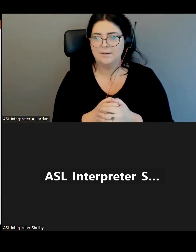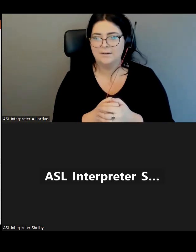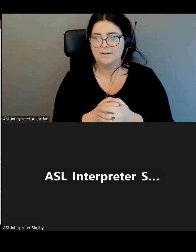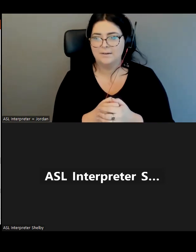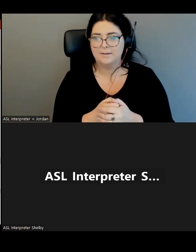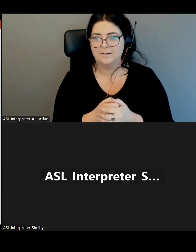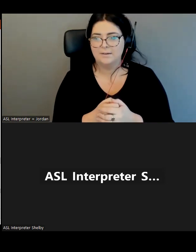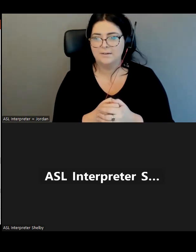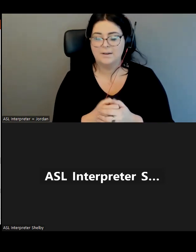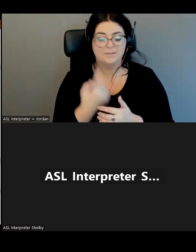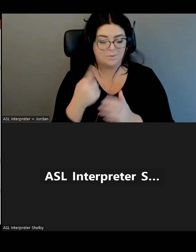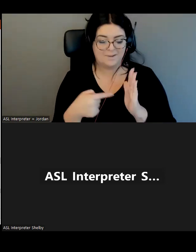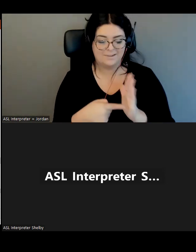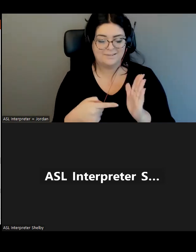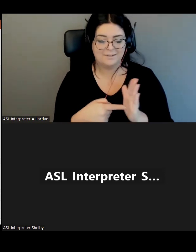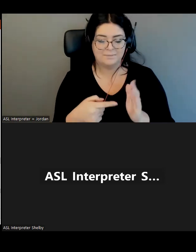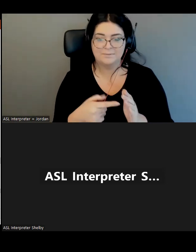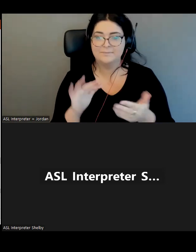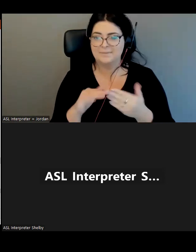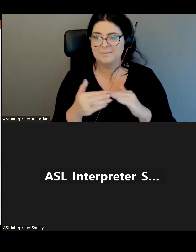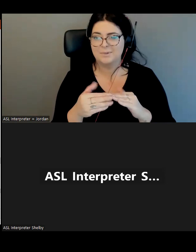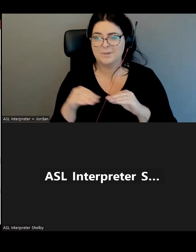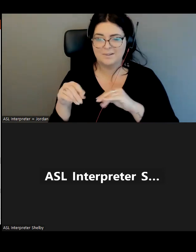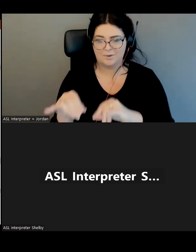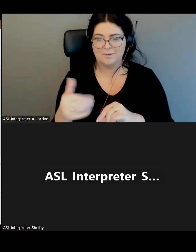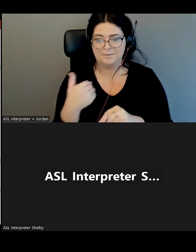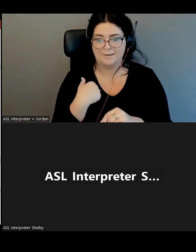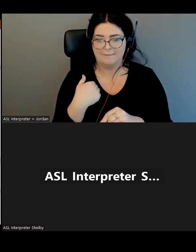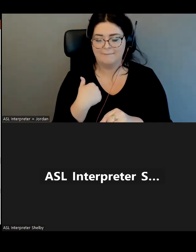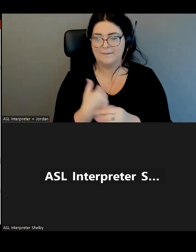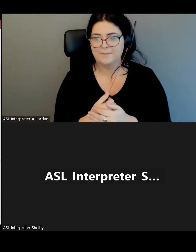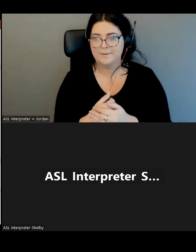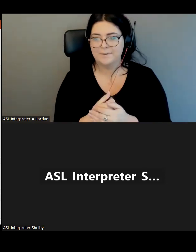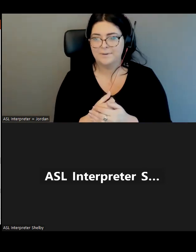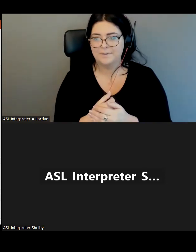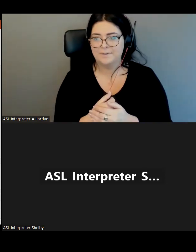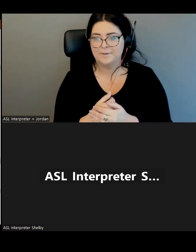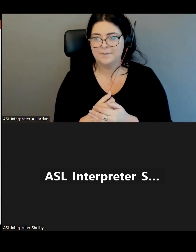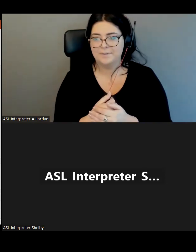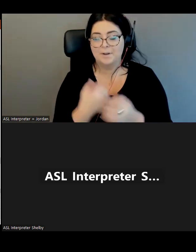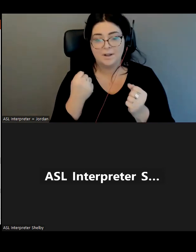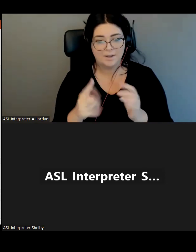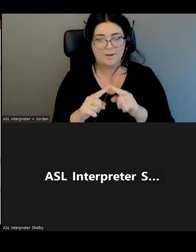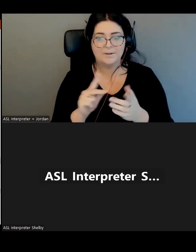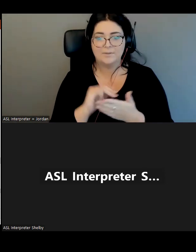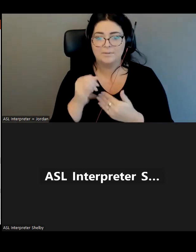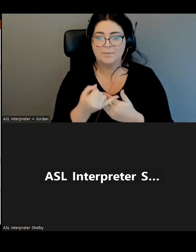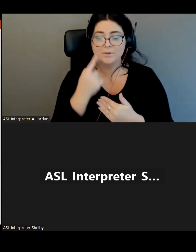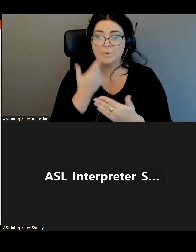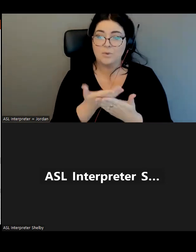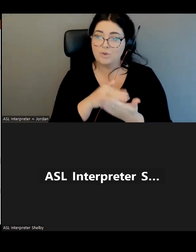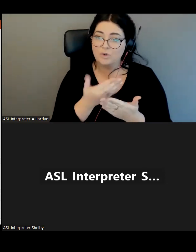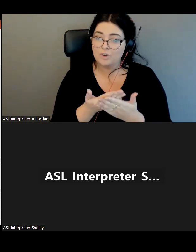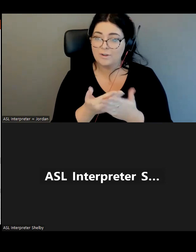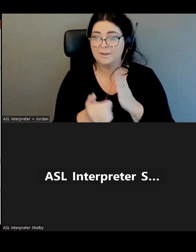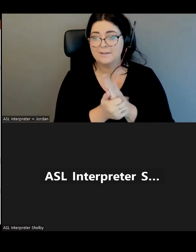and that's just one example of a lot of community gardens that we have. We do a lot of projects as well around cooking skills